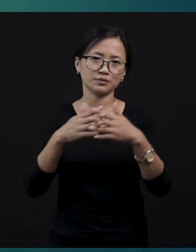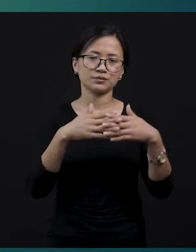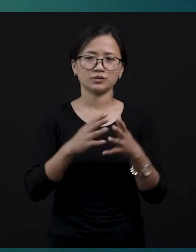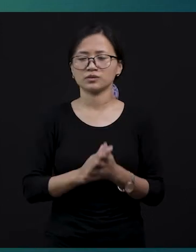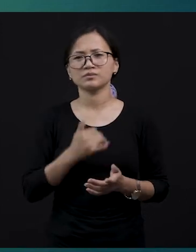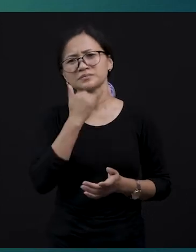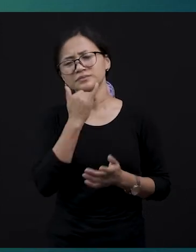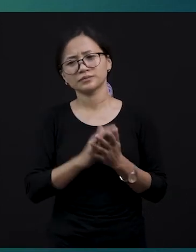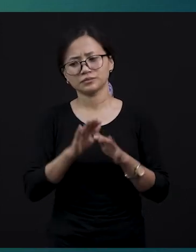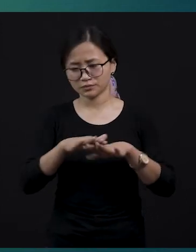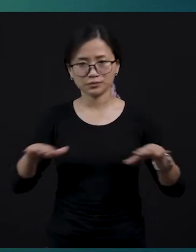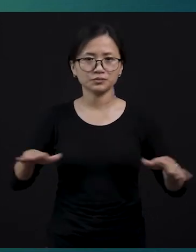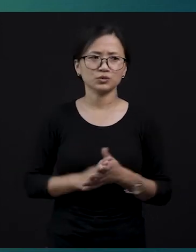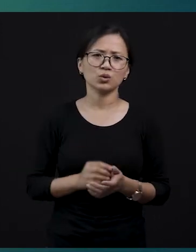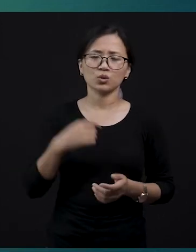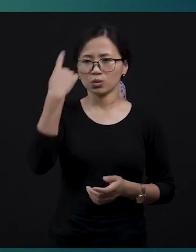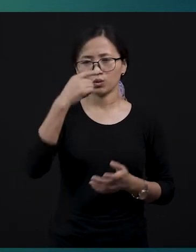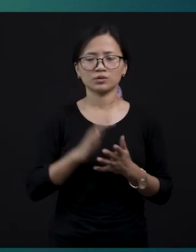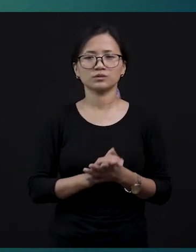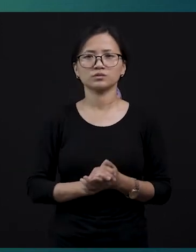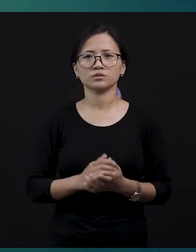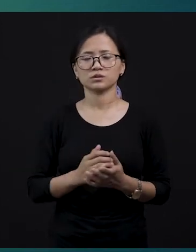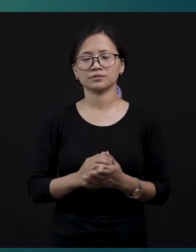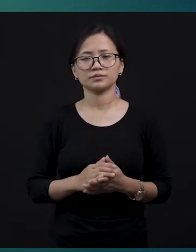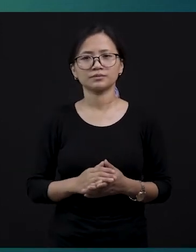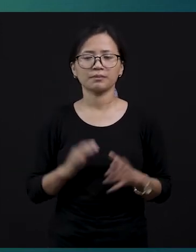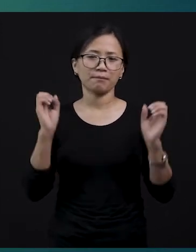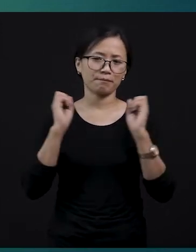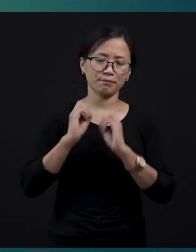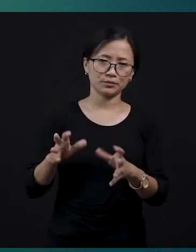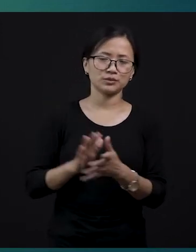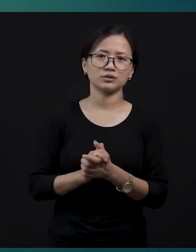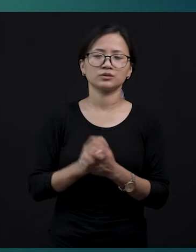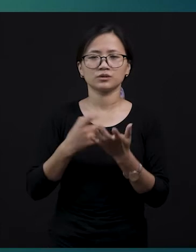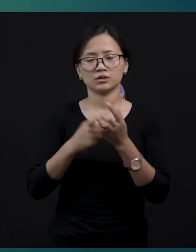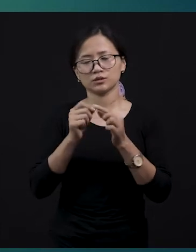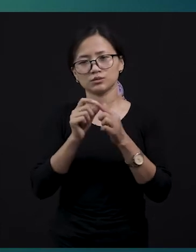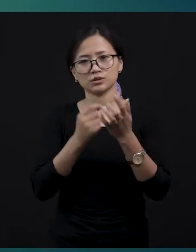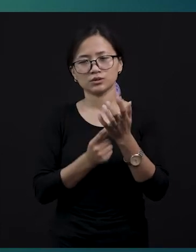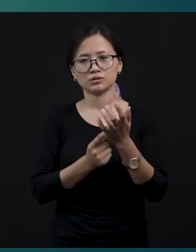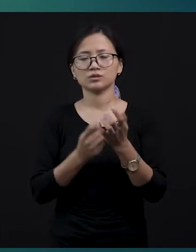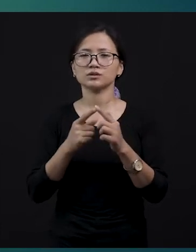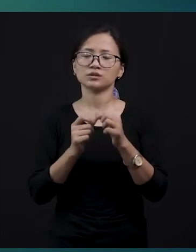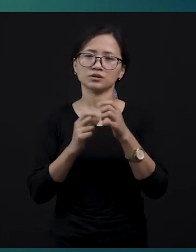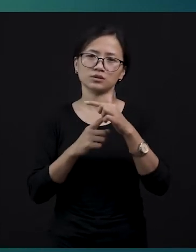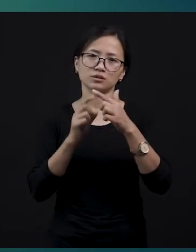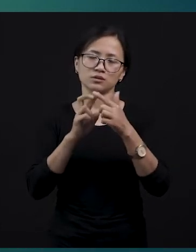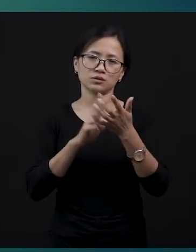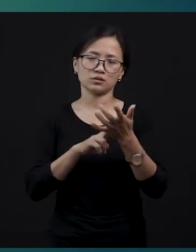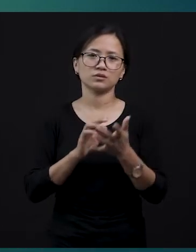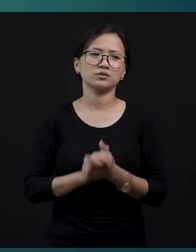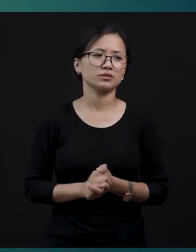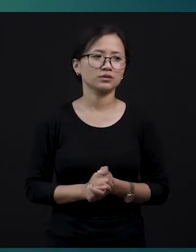in the class, or if you are a student who always misbehave in the class, you get a bad reputation for yourself, right? And so likewise, even this